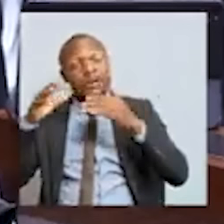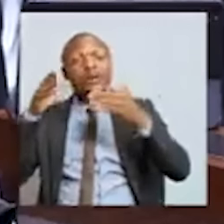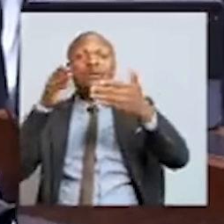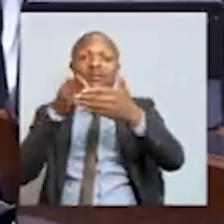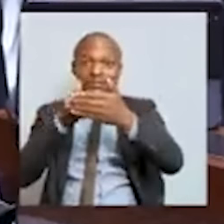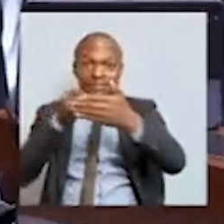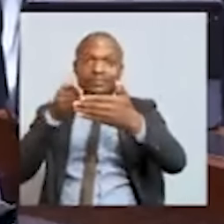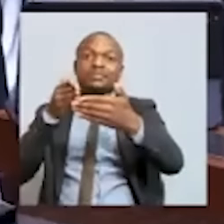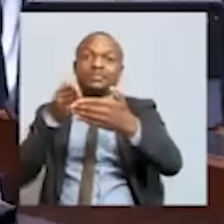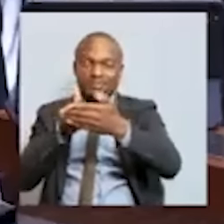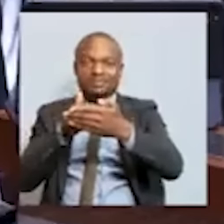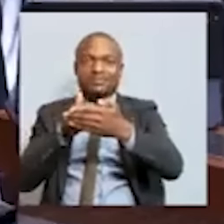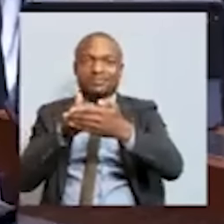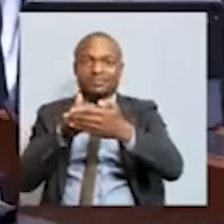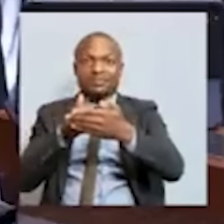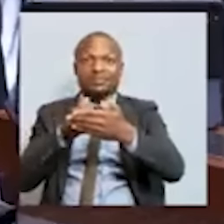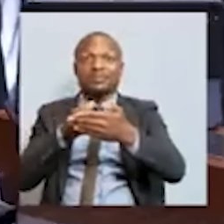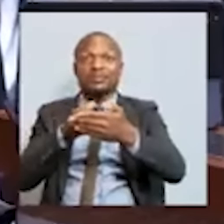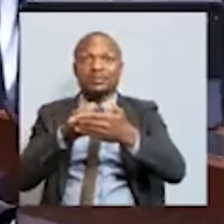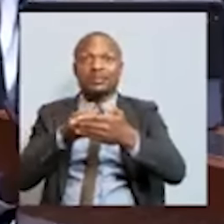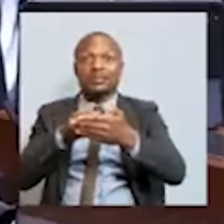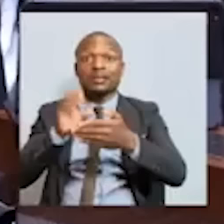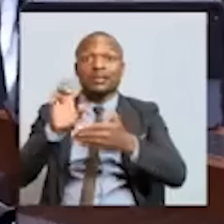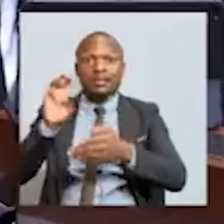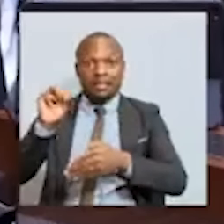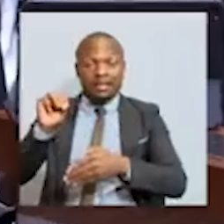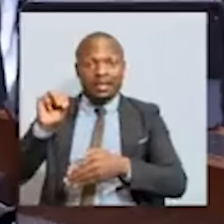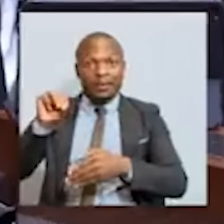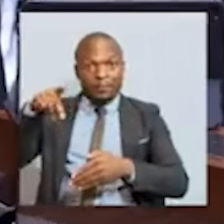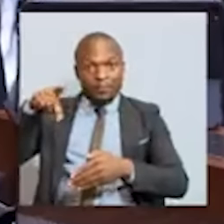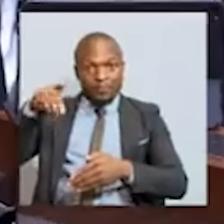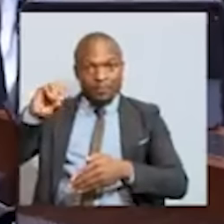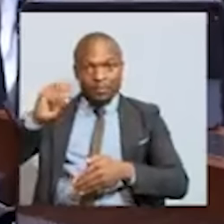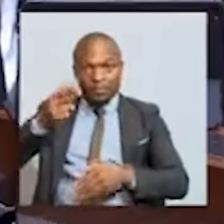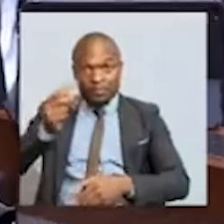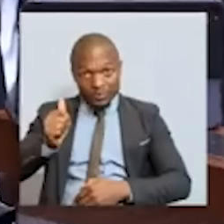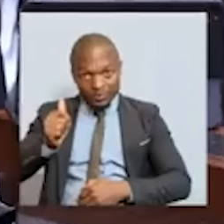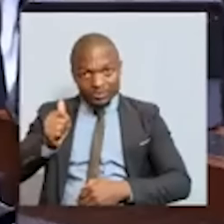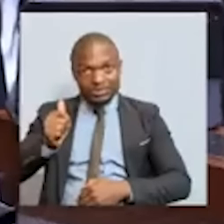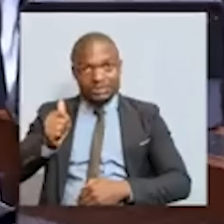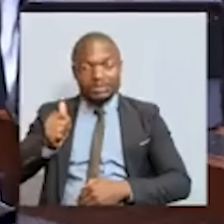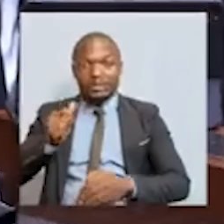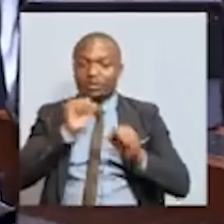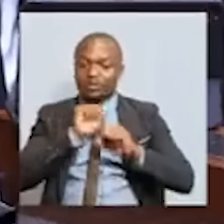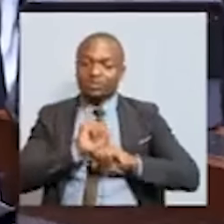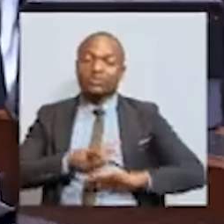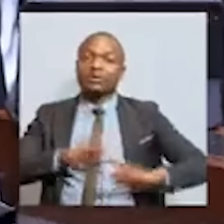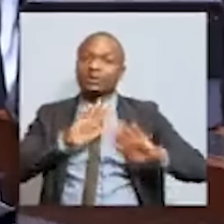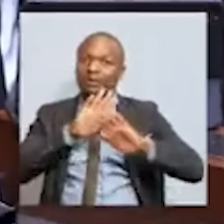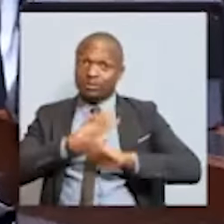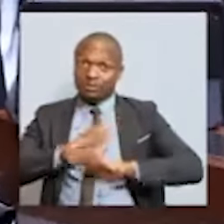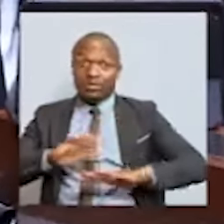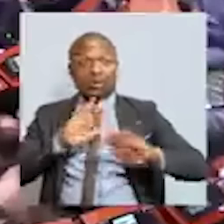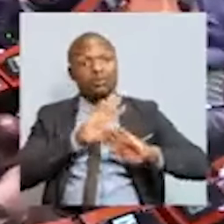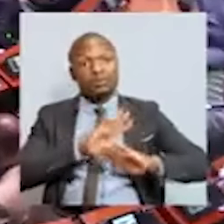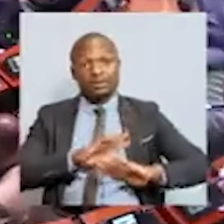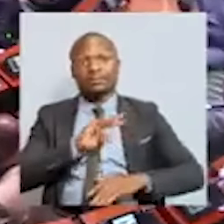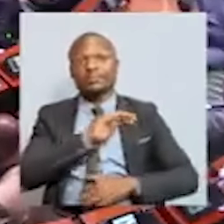M. E. Mposha, MP. Order, honorable members,